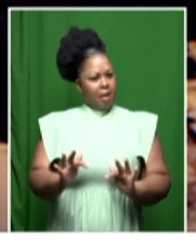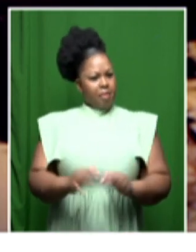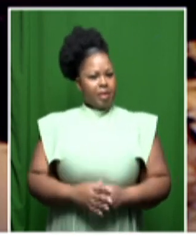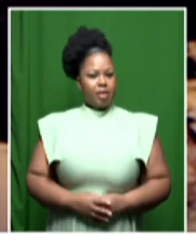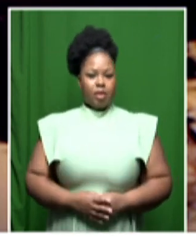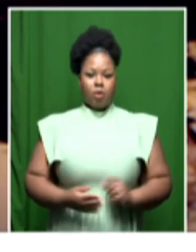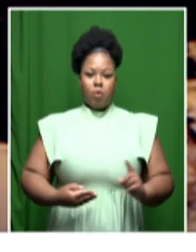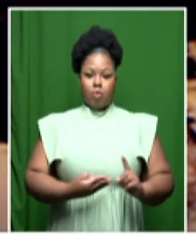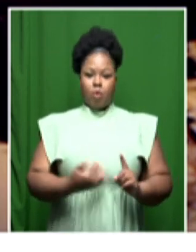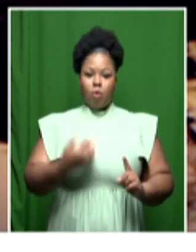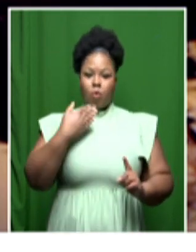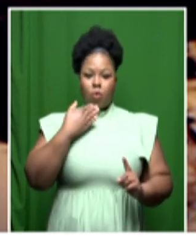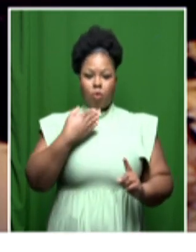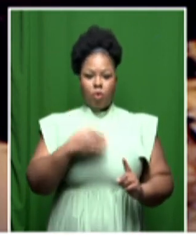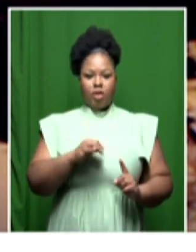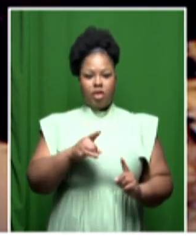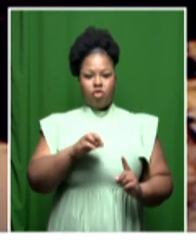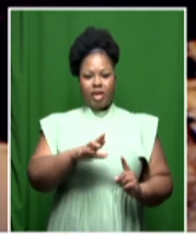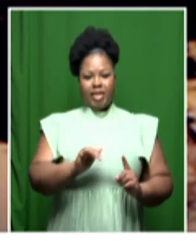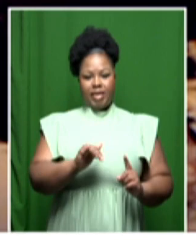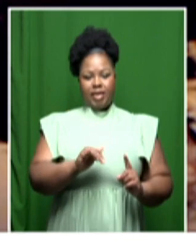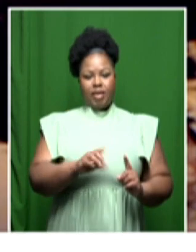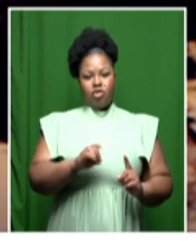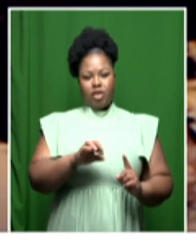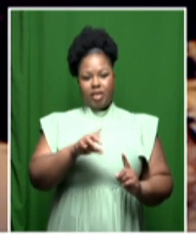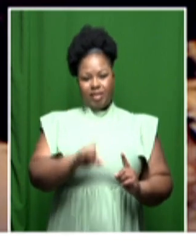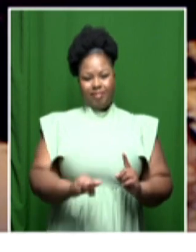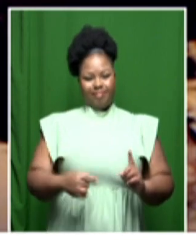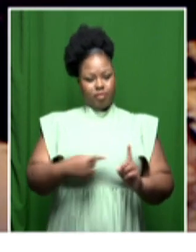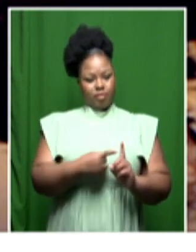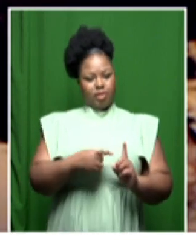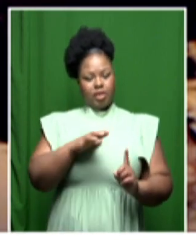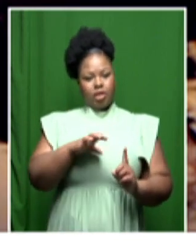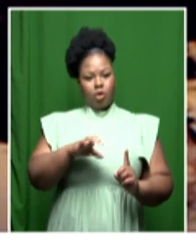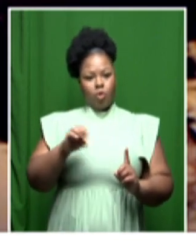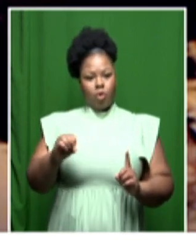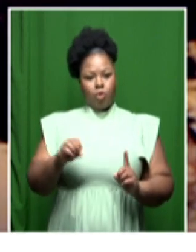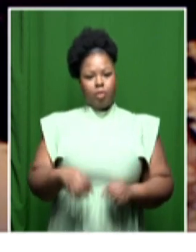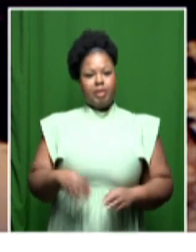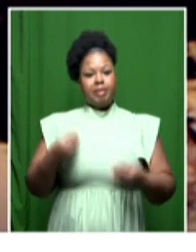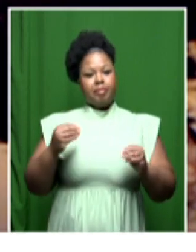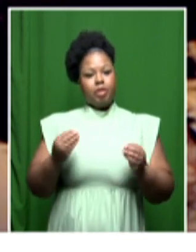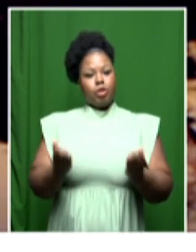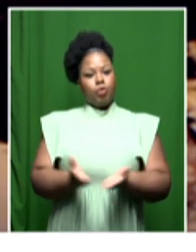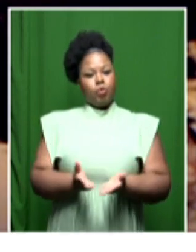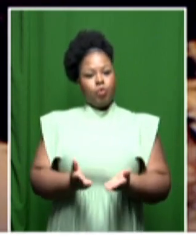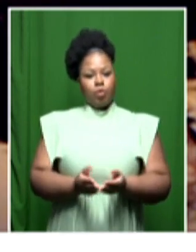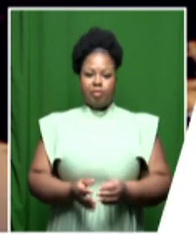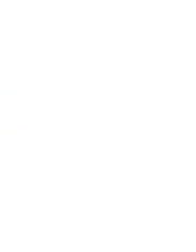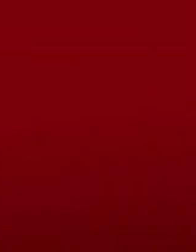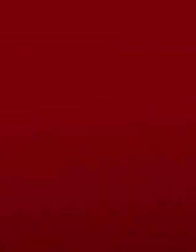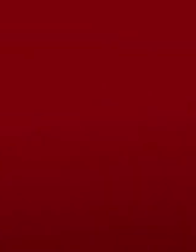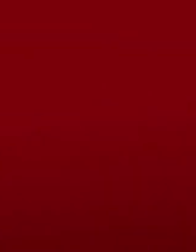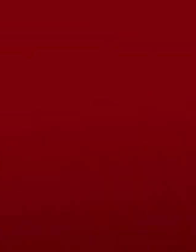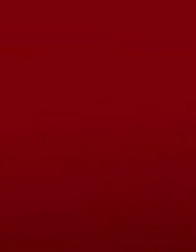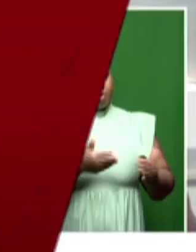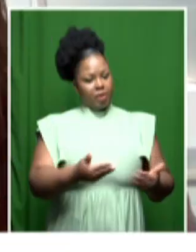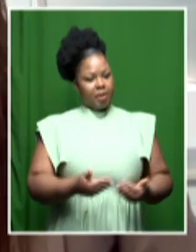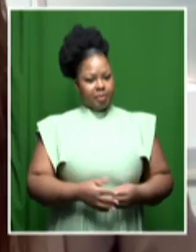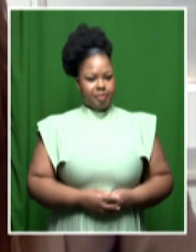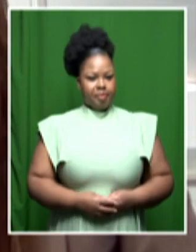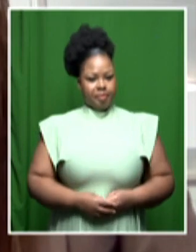we are joined by Indherani Reddy, who is the COO of Regenesys Business School. So nice to have you.